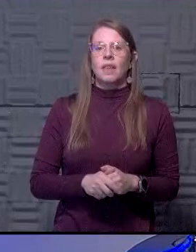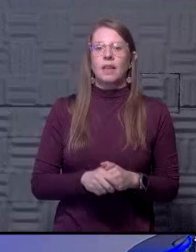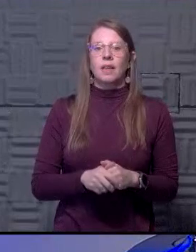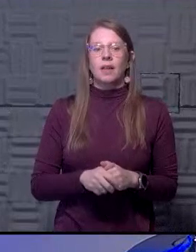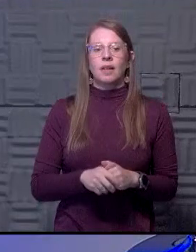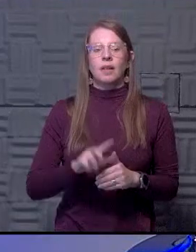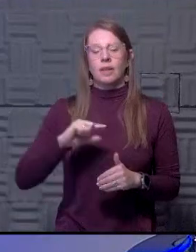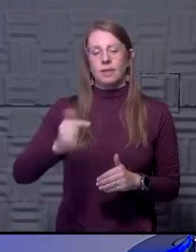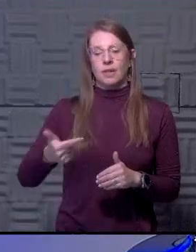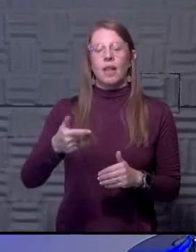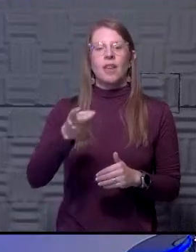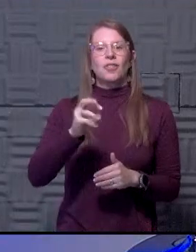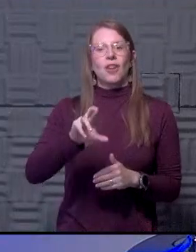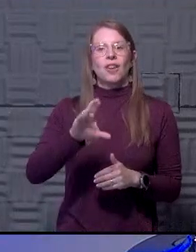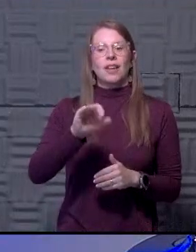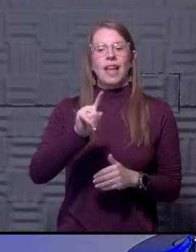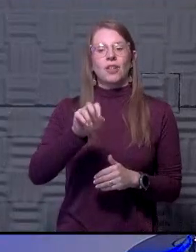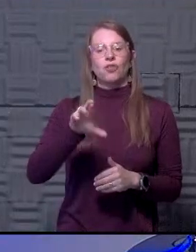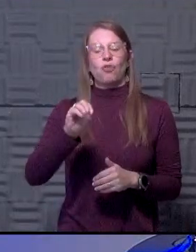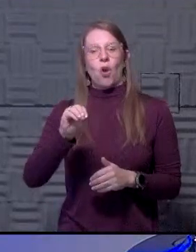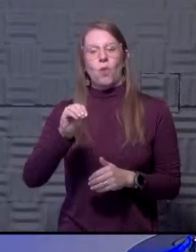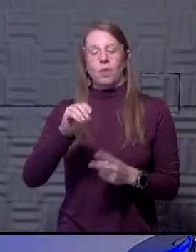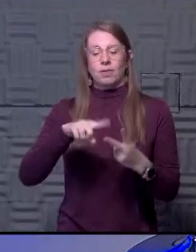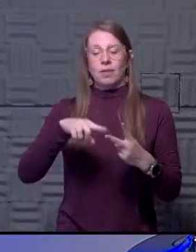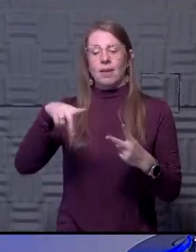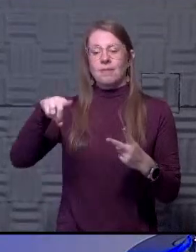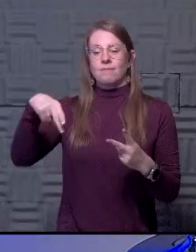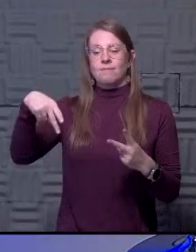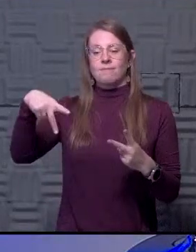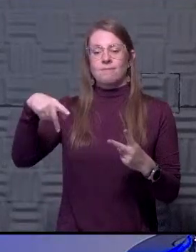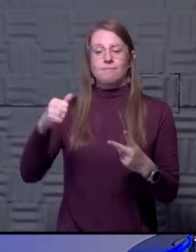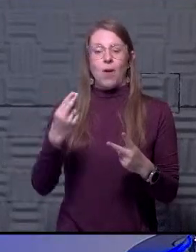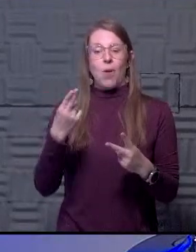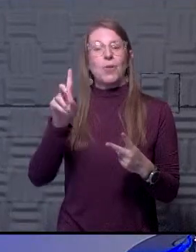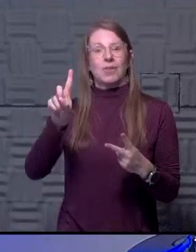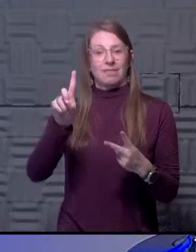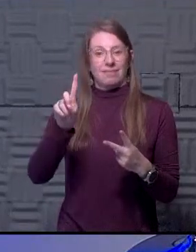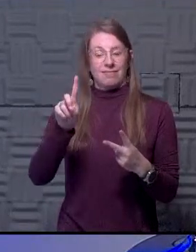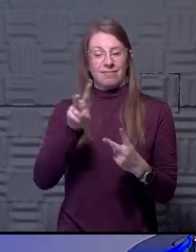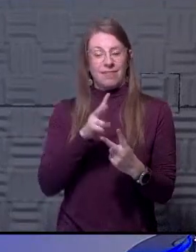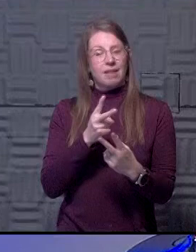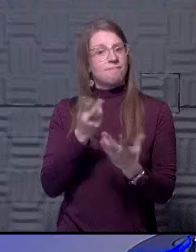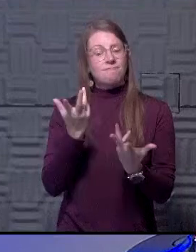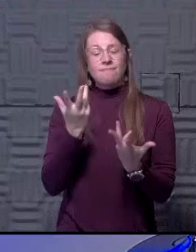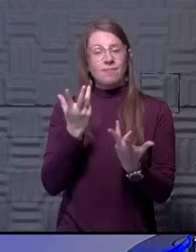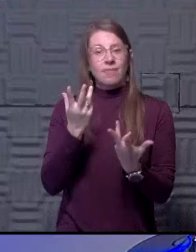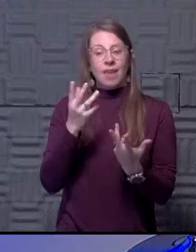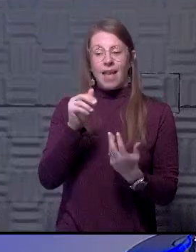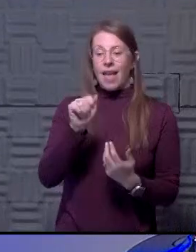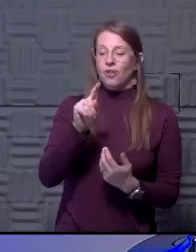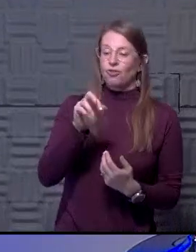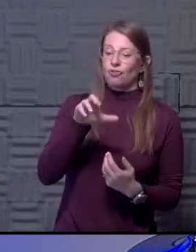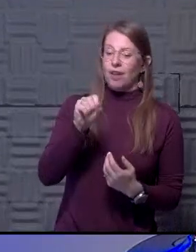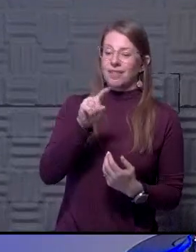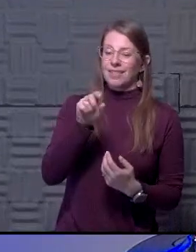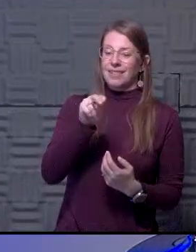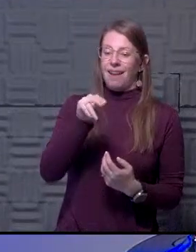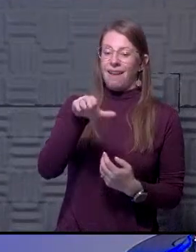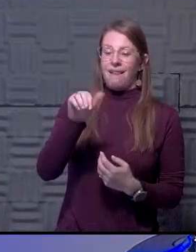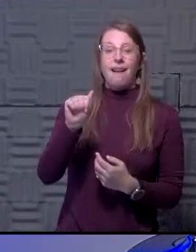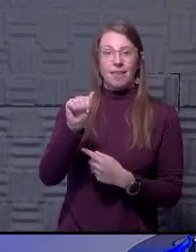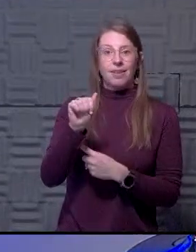flip over to Dr. Castro and Dr. Pahud. We want them to update us on where things are with the AstraZeneca trial and their sense